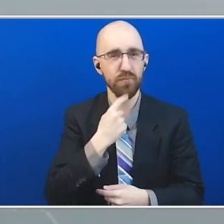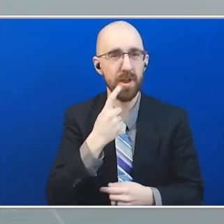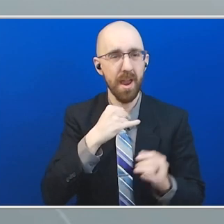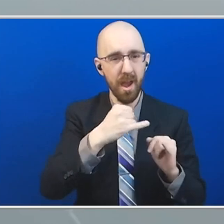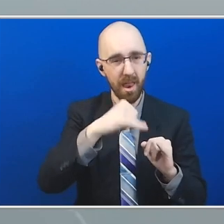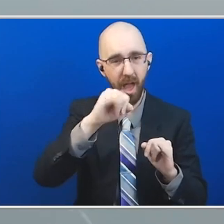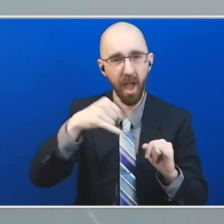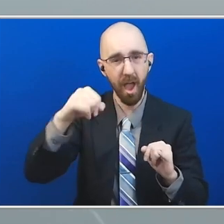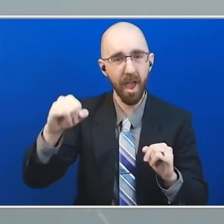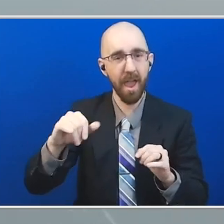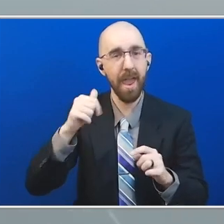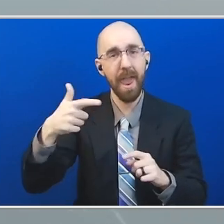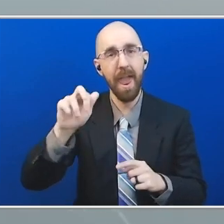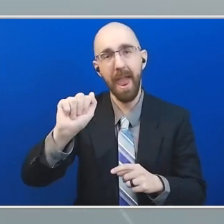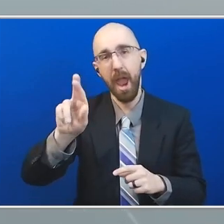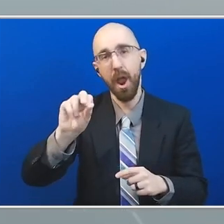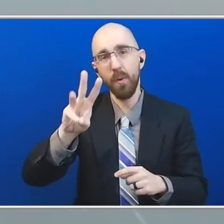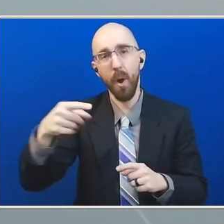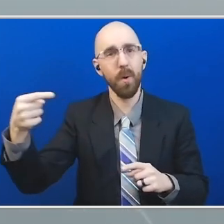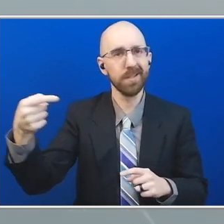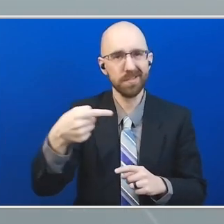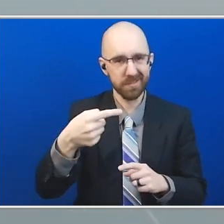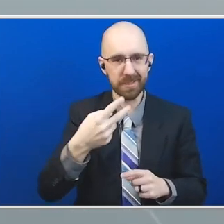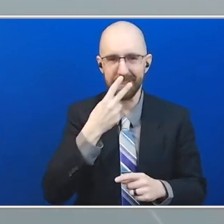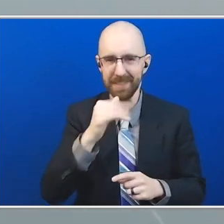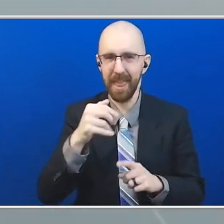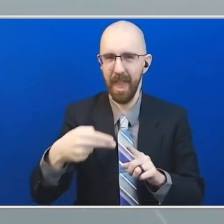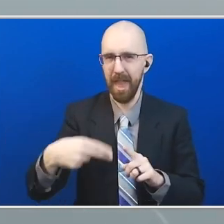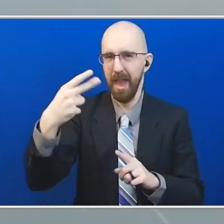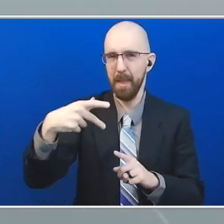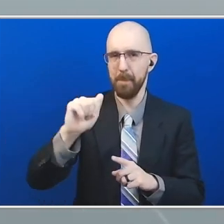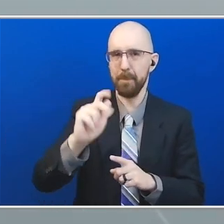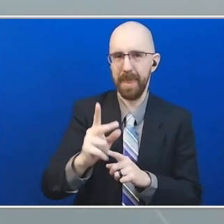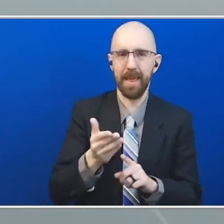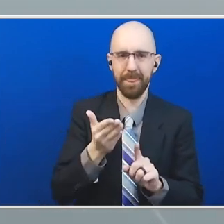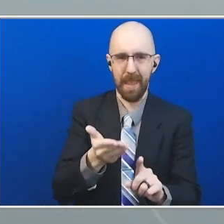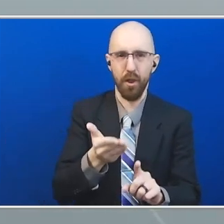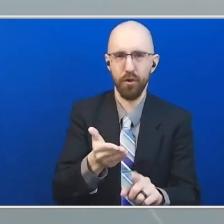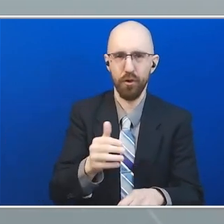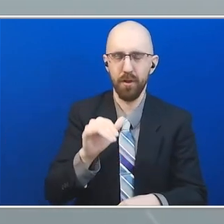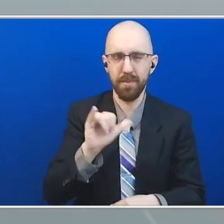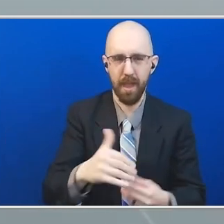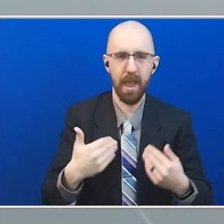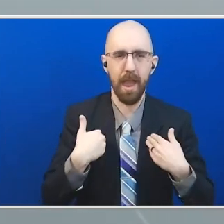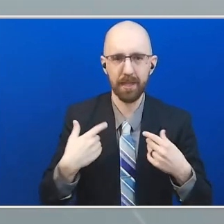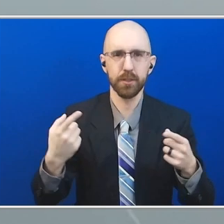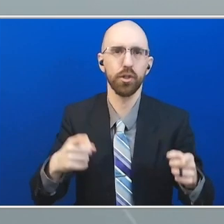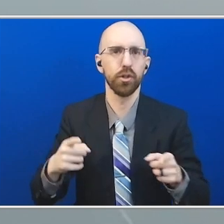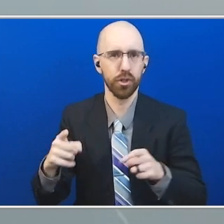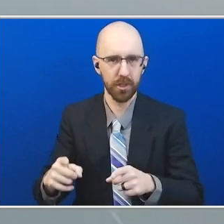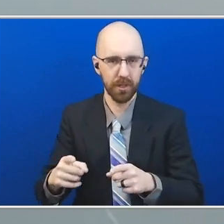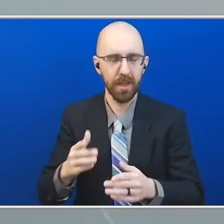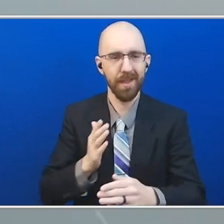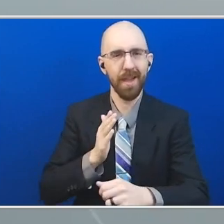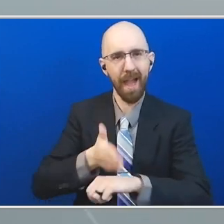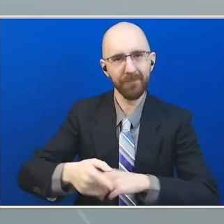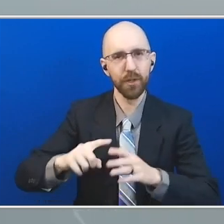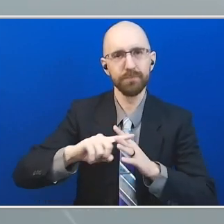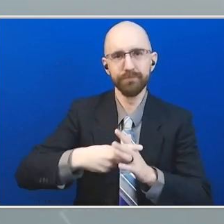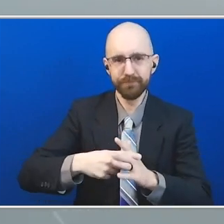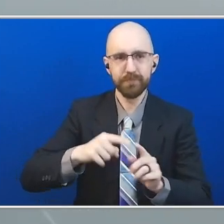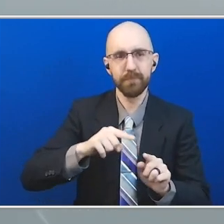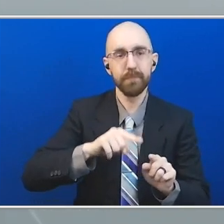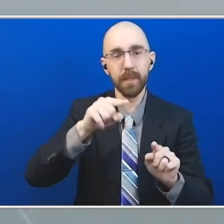arrow, you can see that high peak there that has occurred after an initial peak, which is similar to